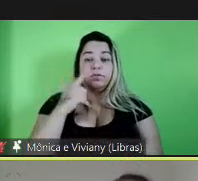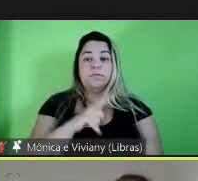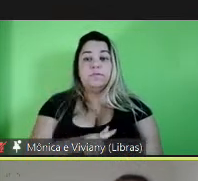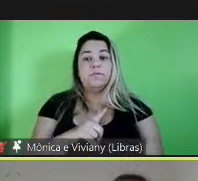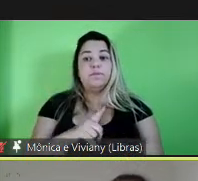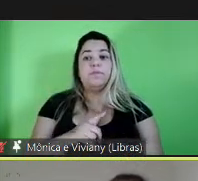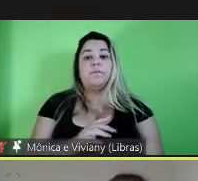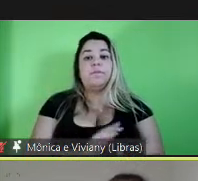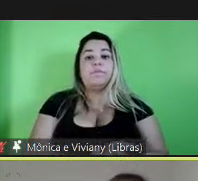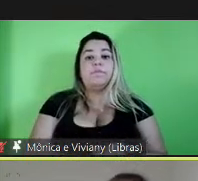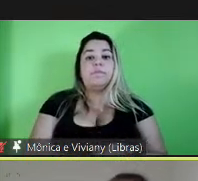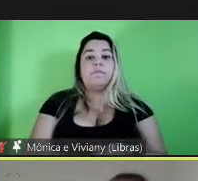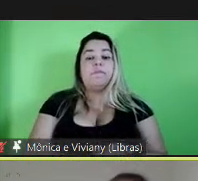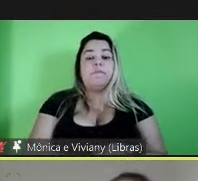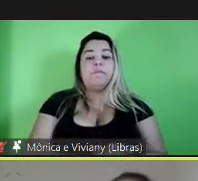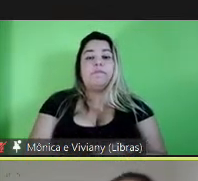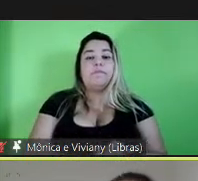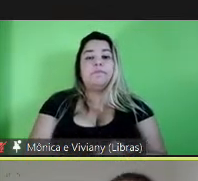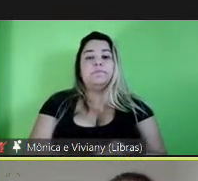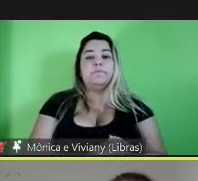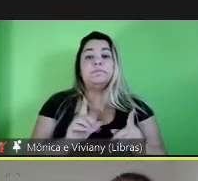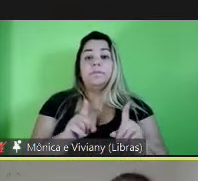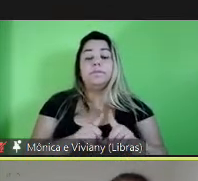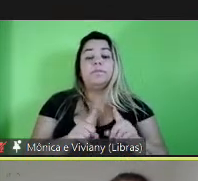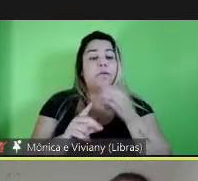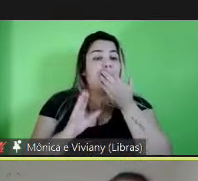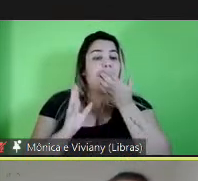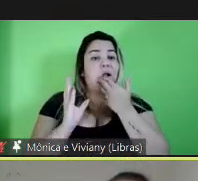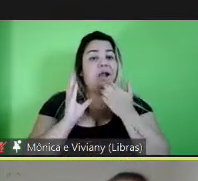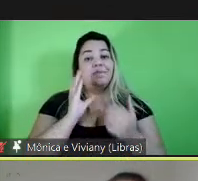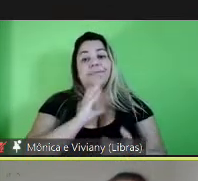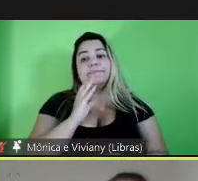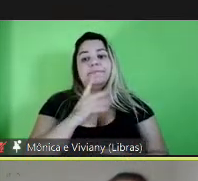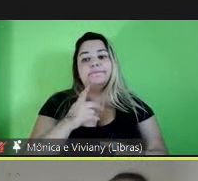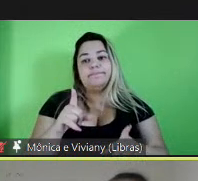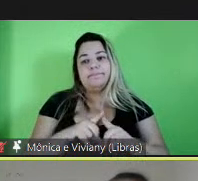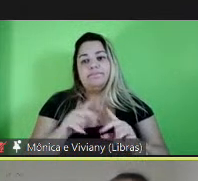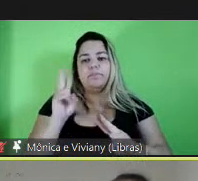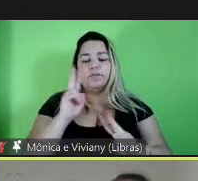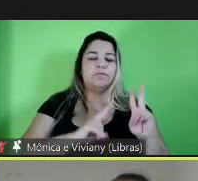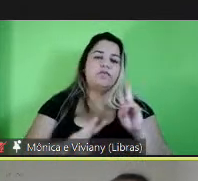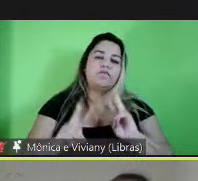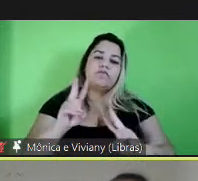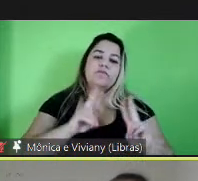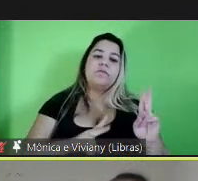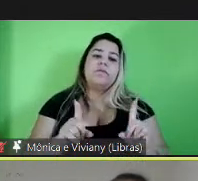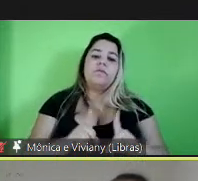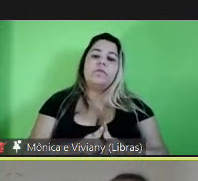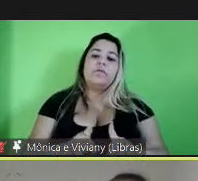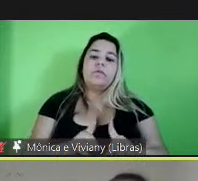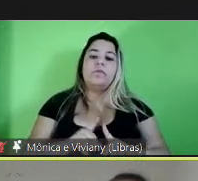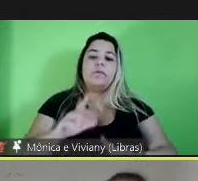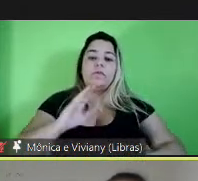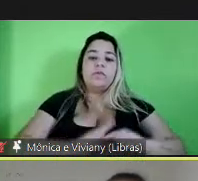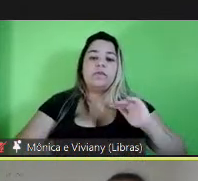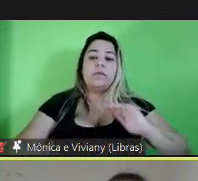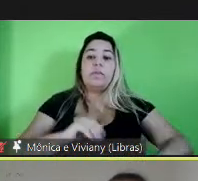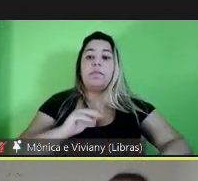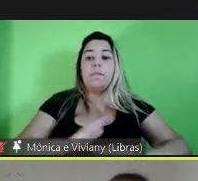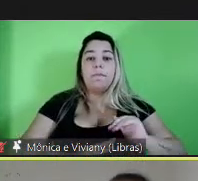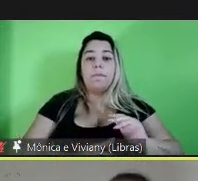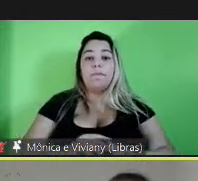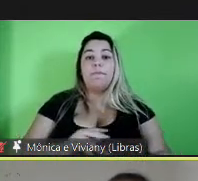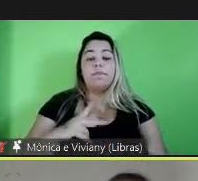to monitor and evaluate more efficiently and more visibly of these